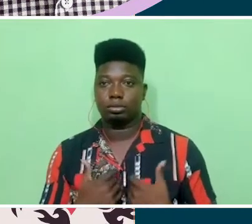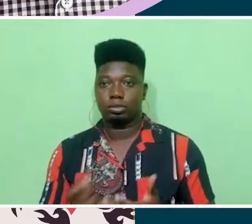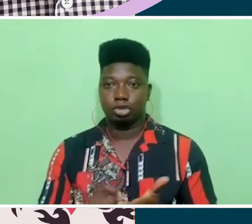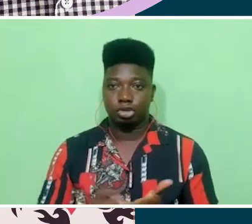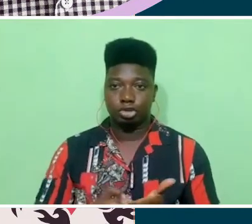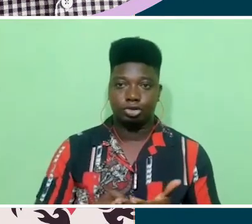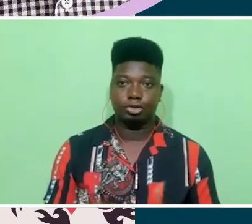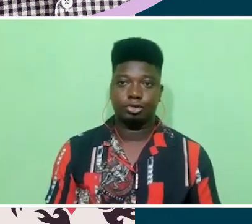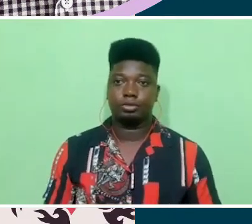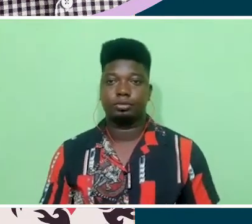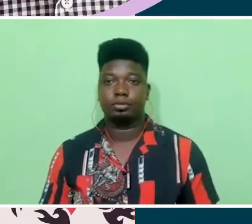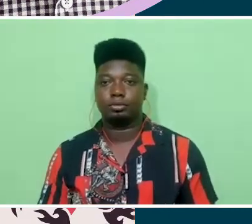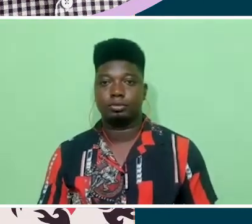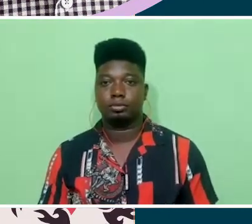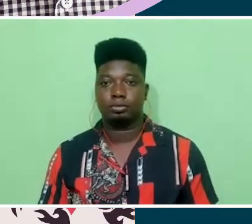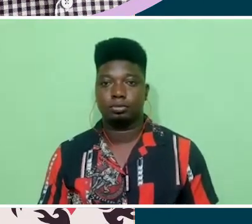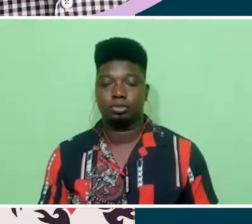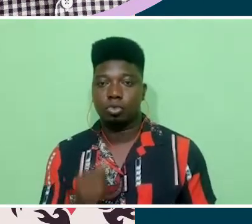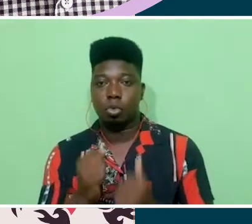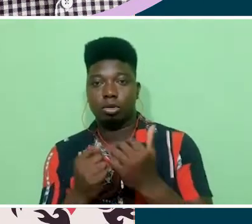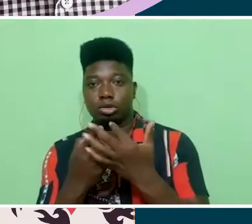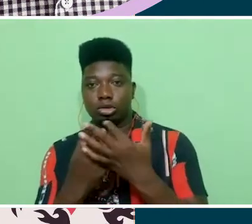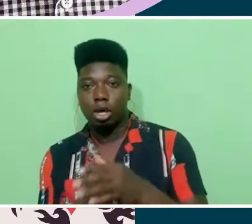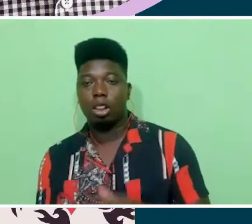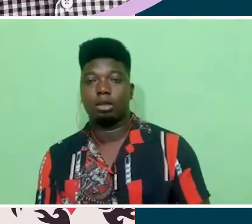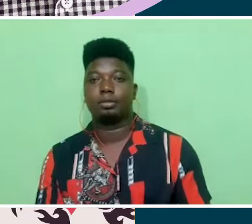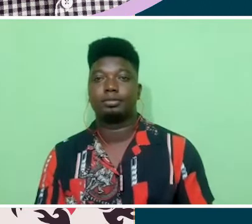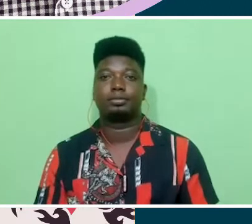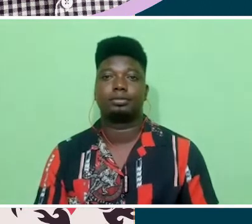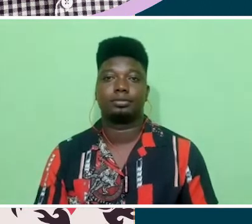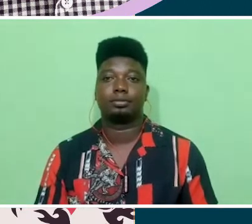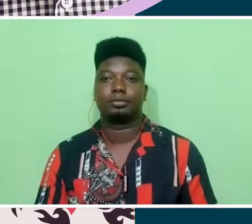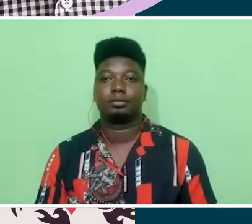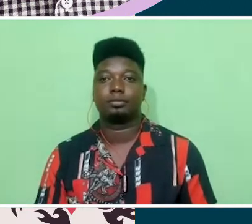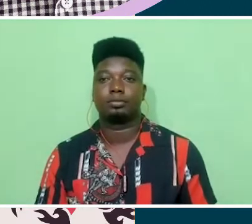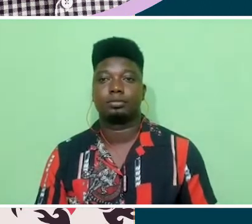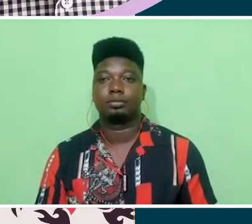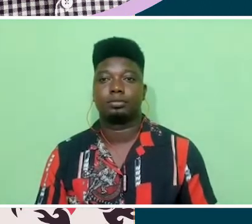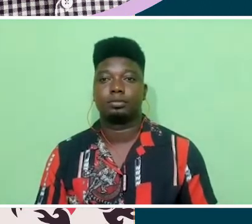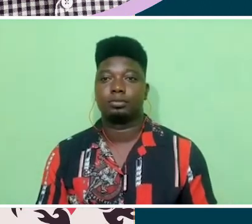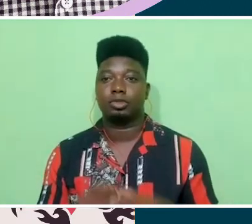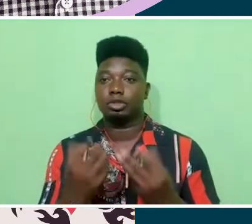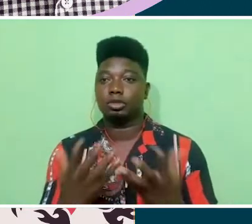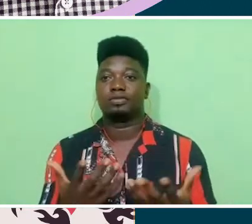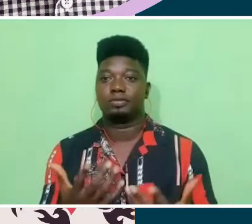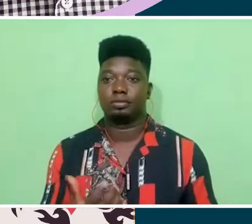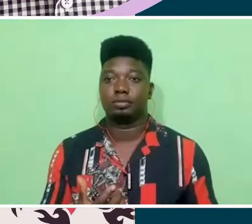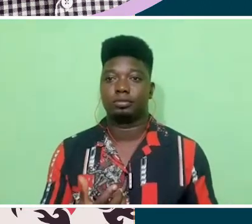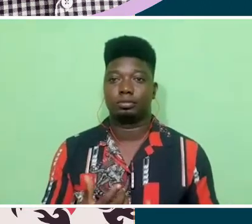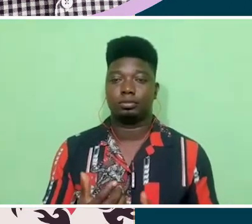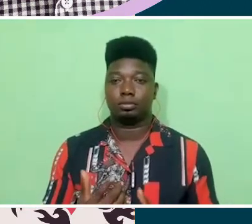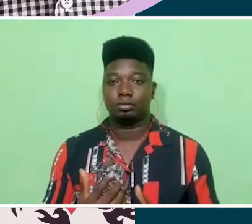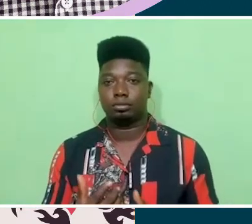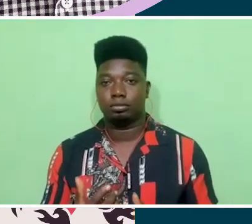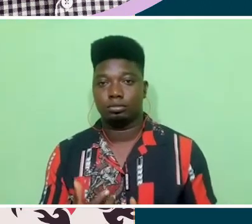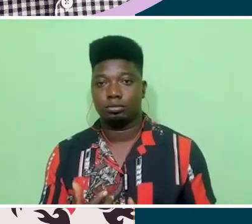which as a historian is fascinating because it gives us kind of a snapshot with each issue of what the sort of